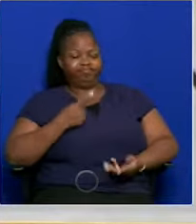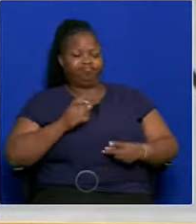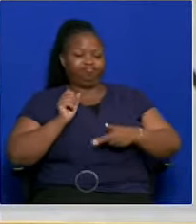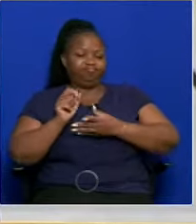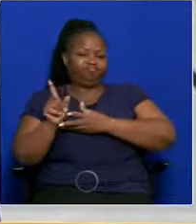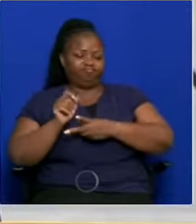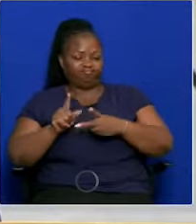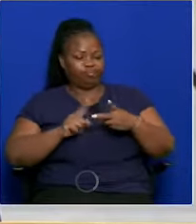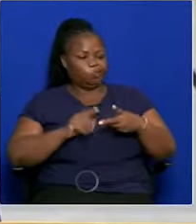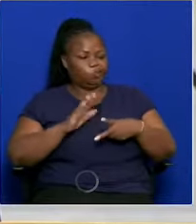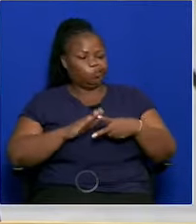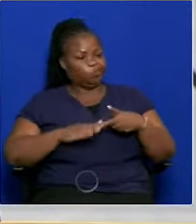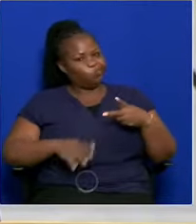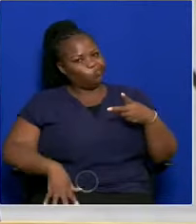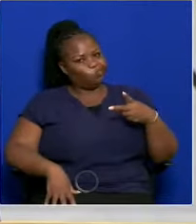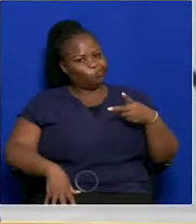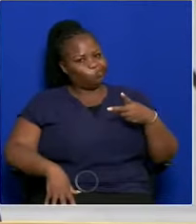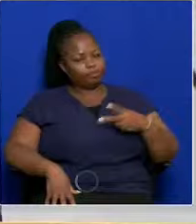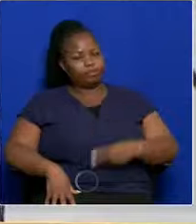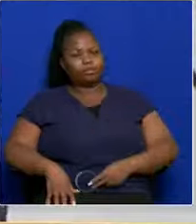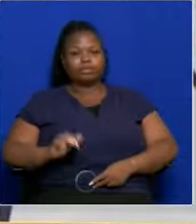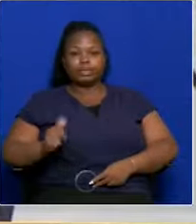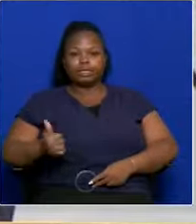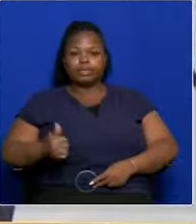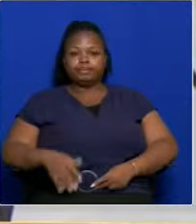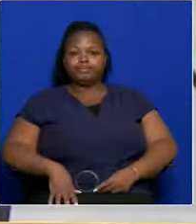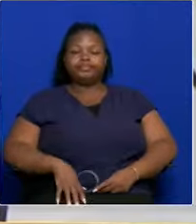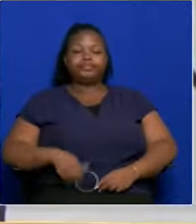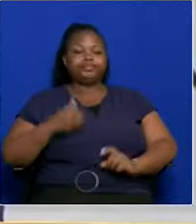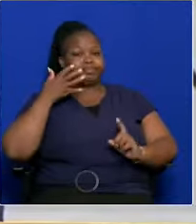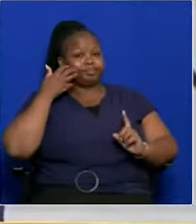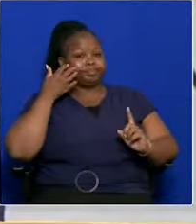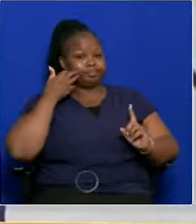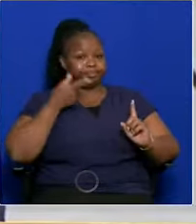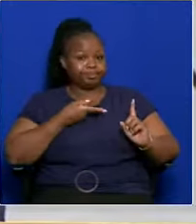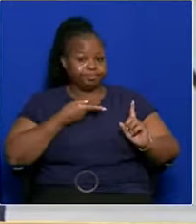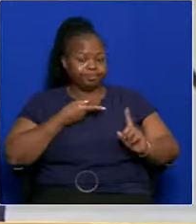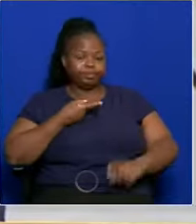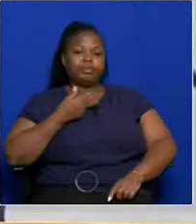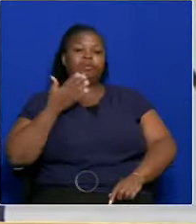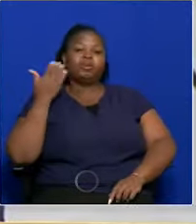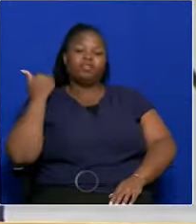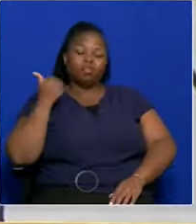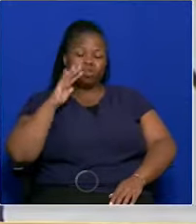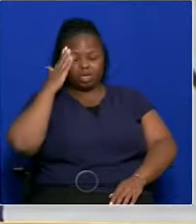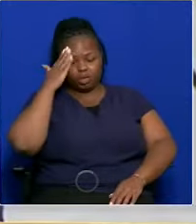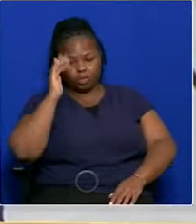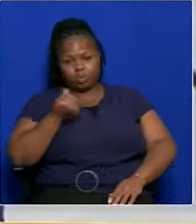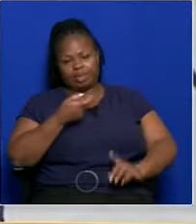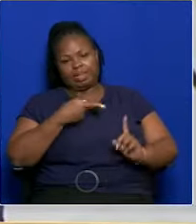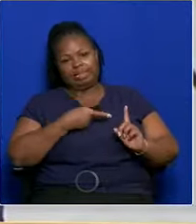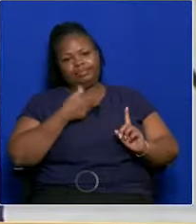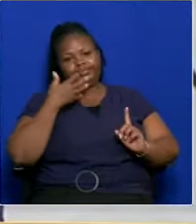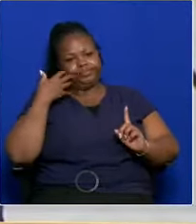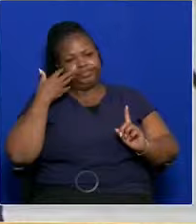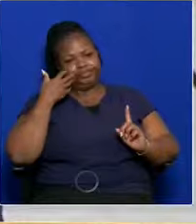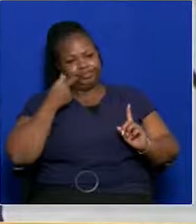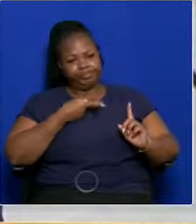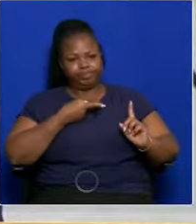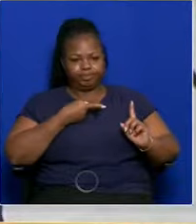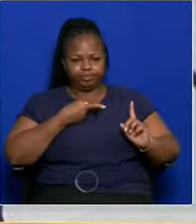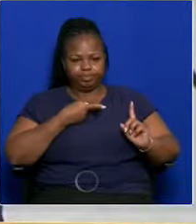then regarding Mr. Matlala, as I indicated, I know Mr. Matlala, and Mr. Matlala is known